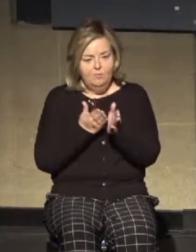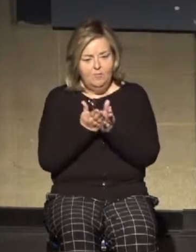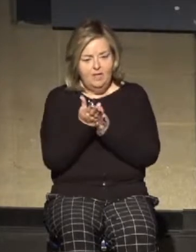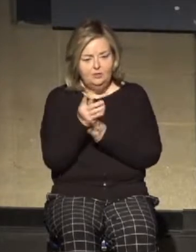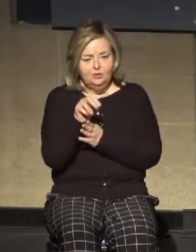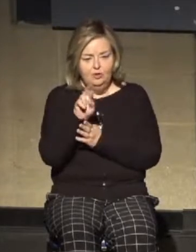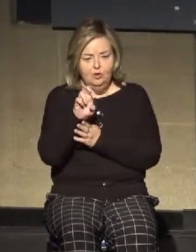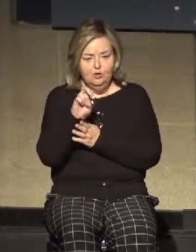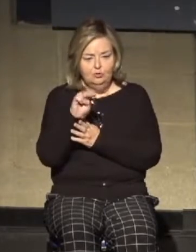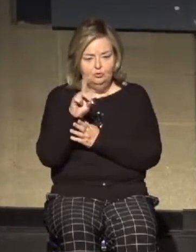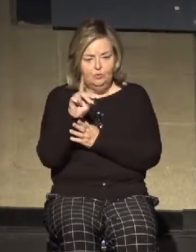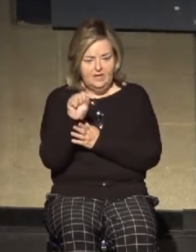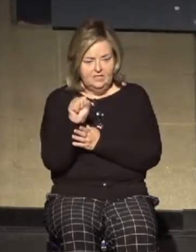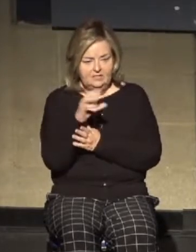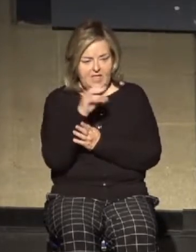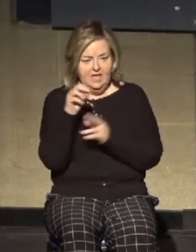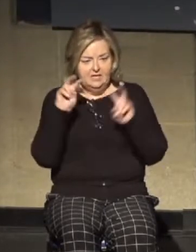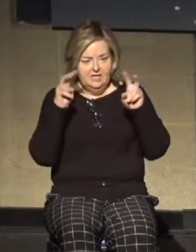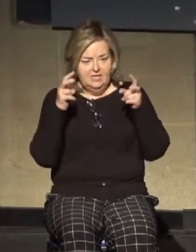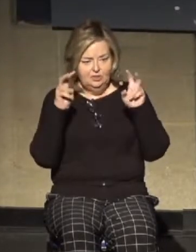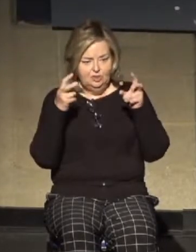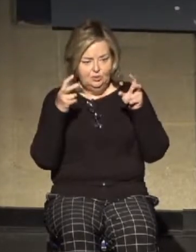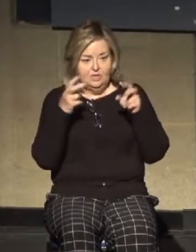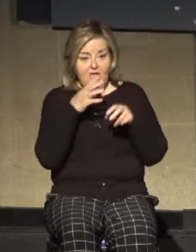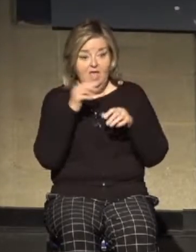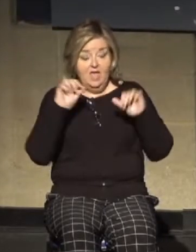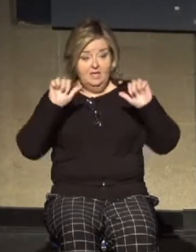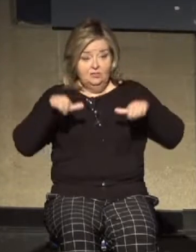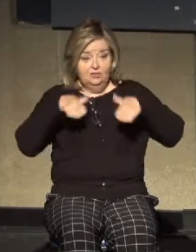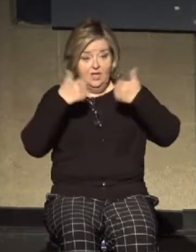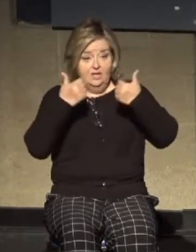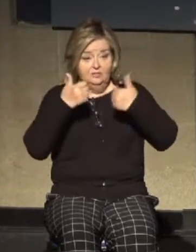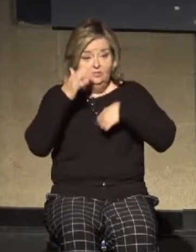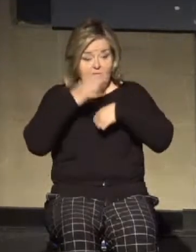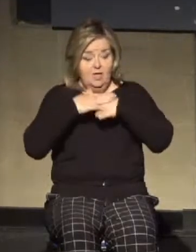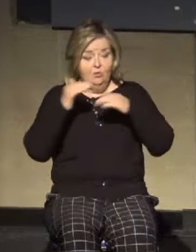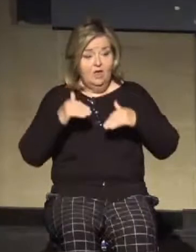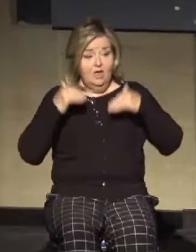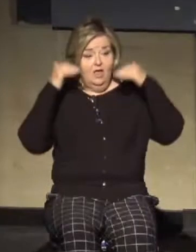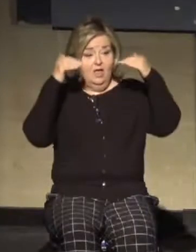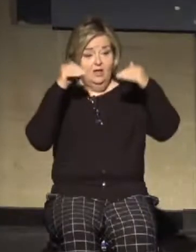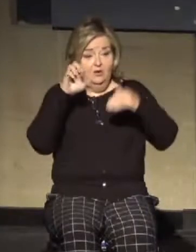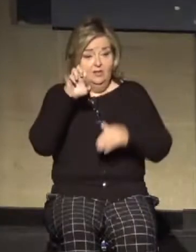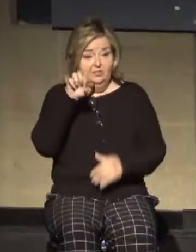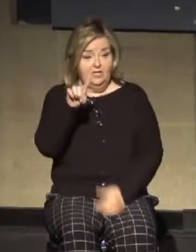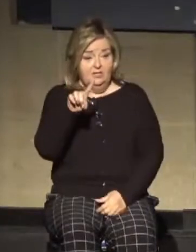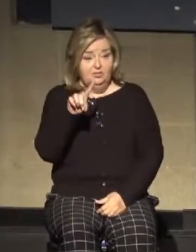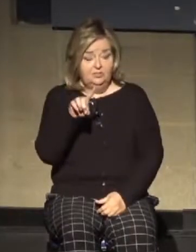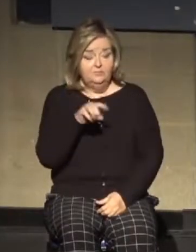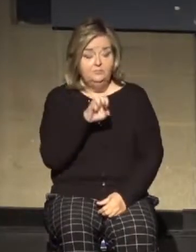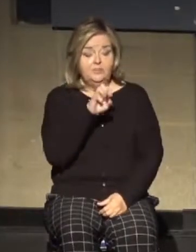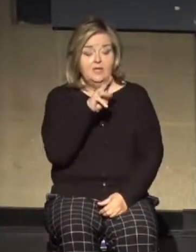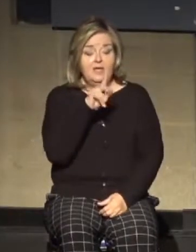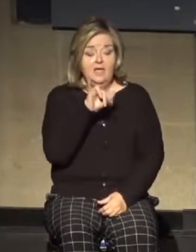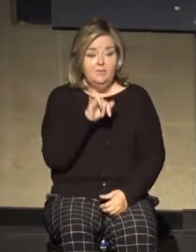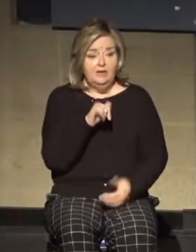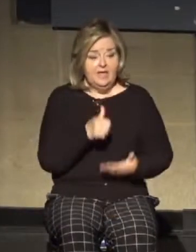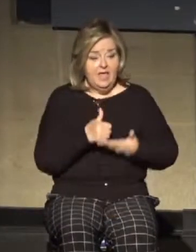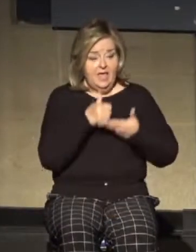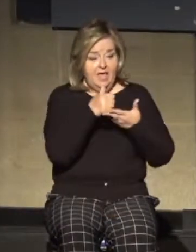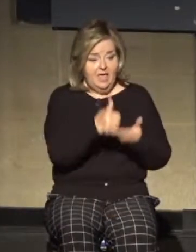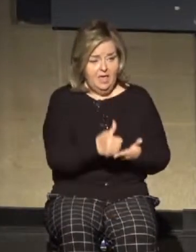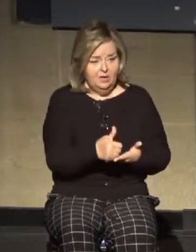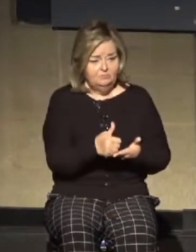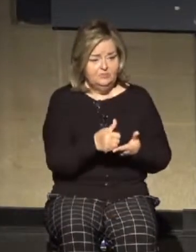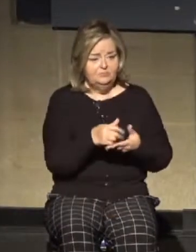trends, issues, and challenges bearing on higher education. In short, she helps tell the community college